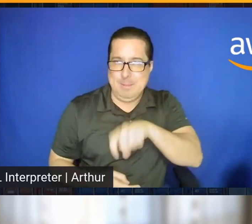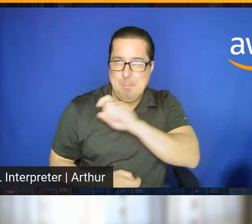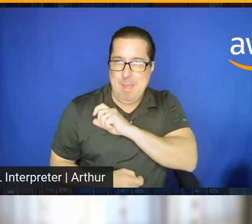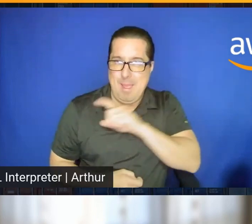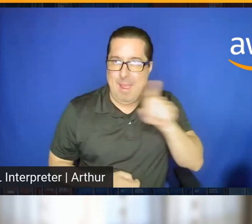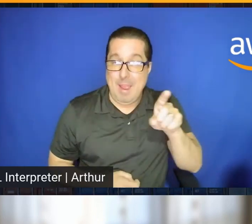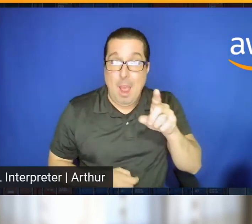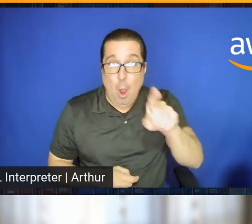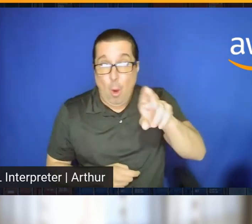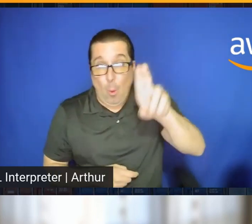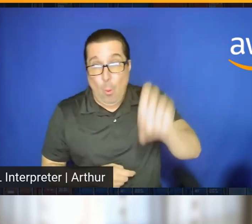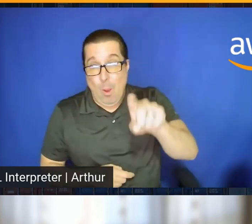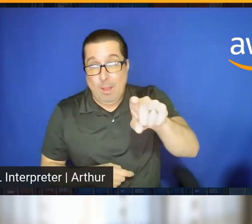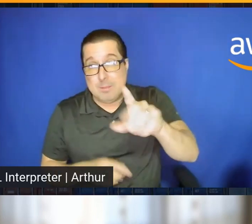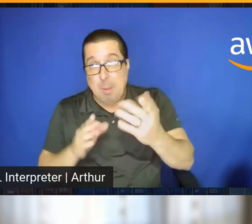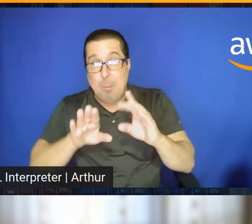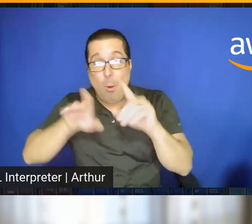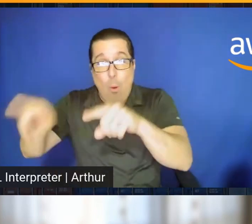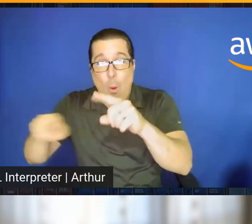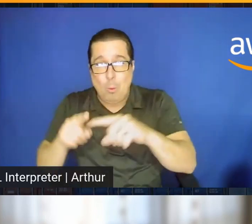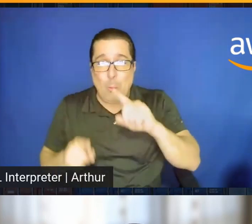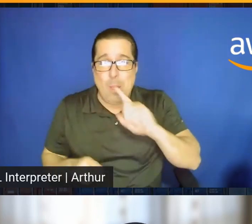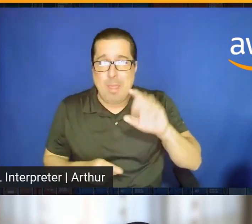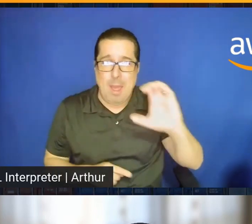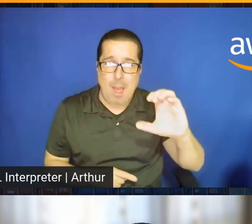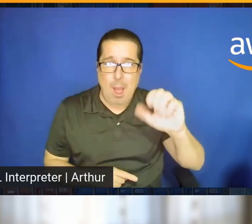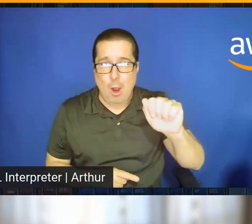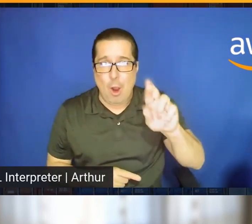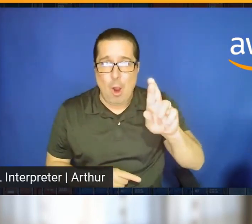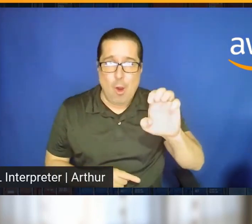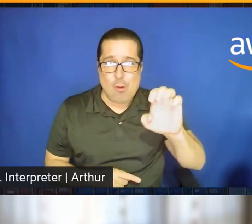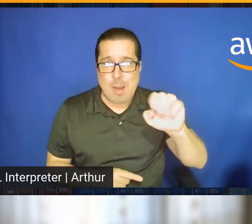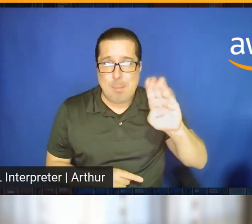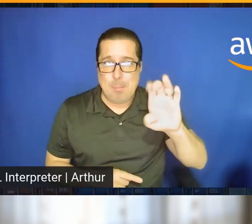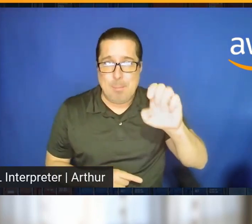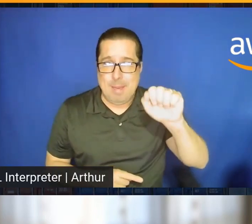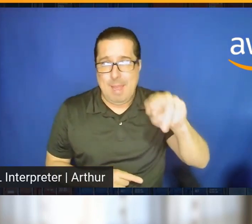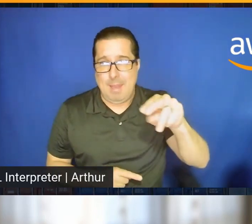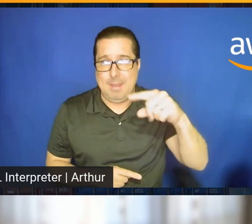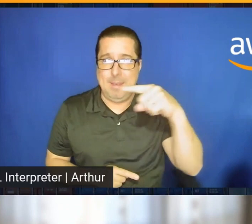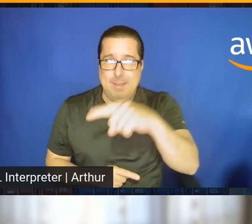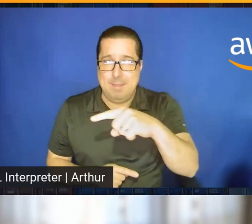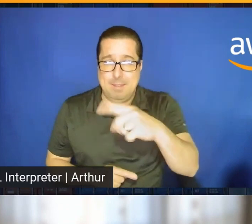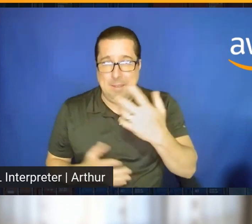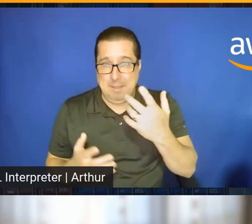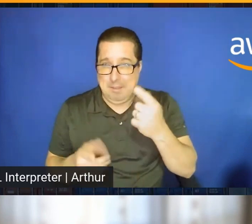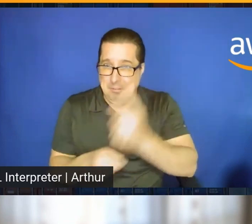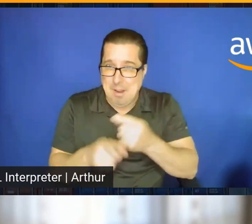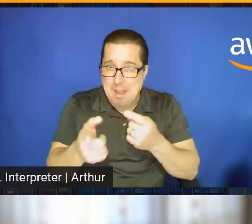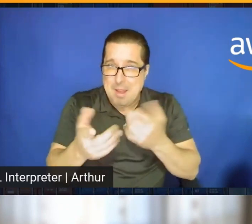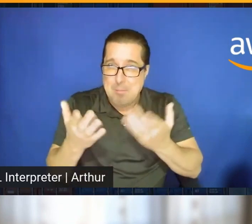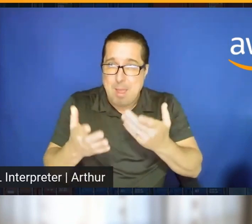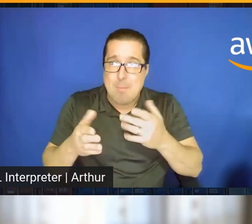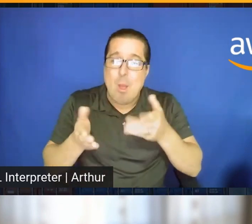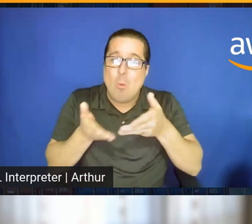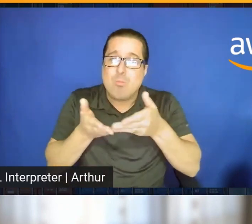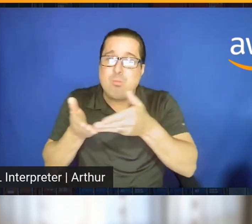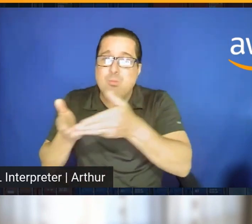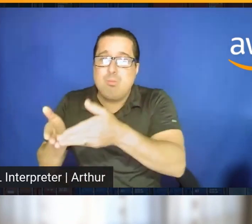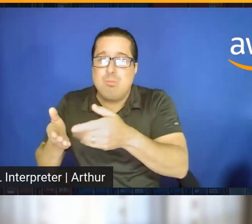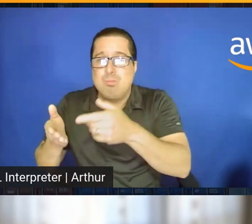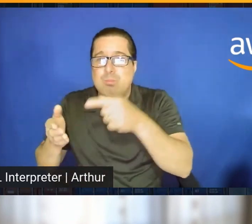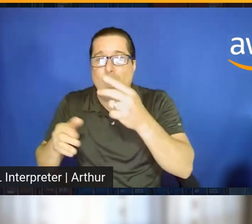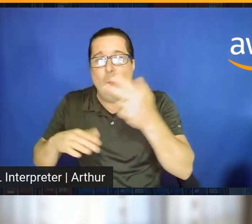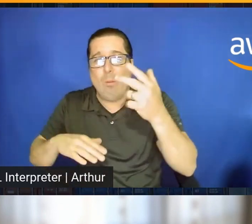Caribbean. I think you would say Caribbean. Yeah. I guess Spain is the Mediterranean is to us what